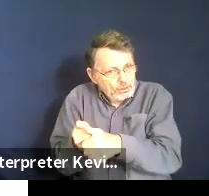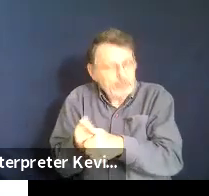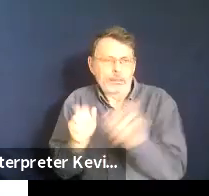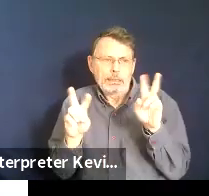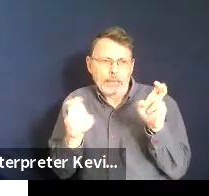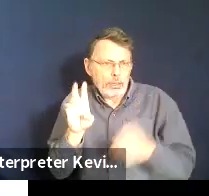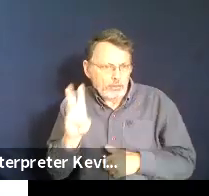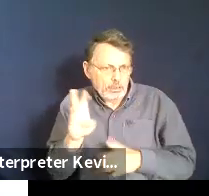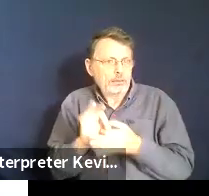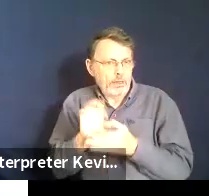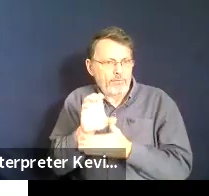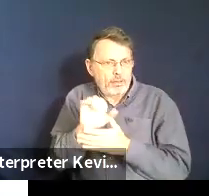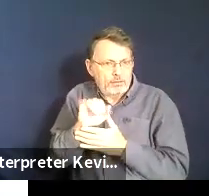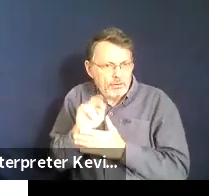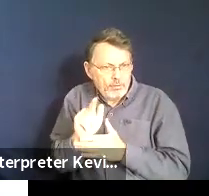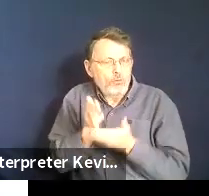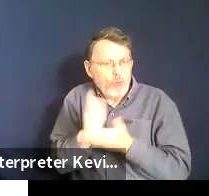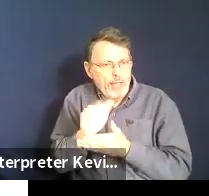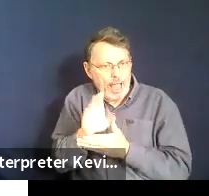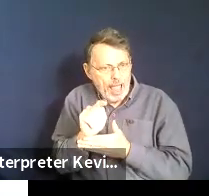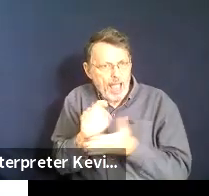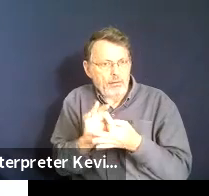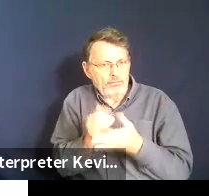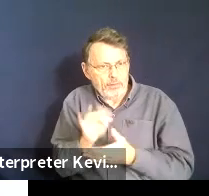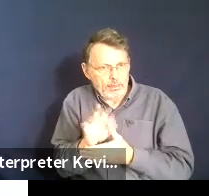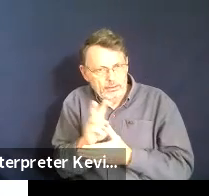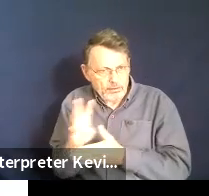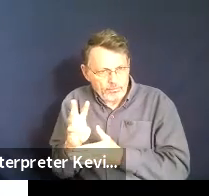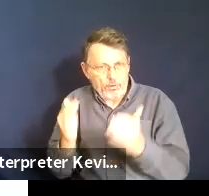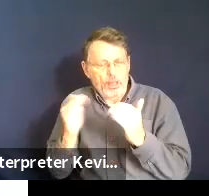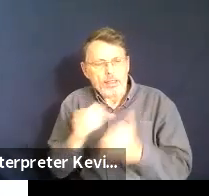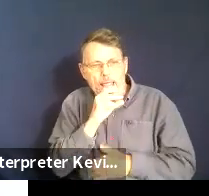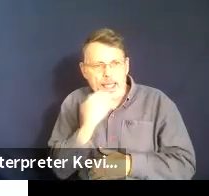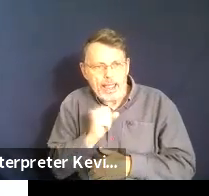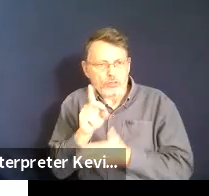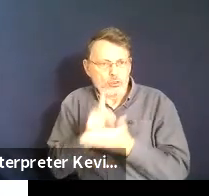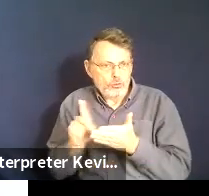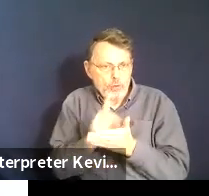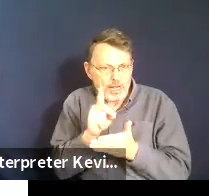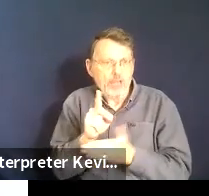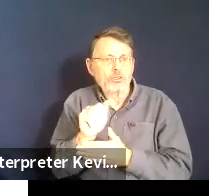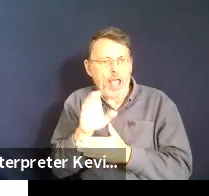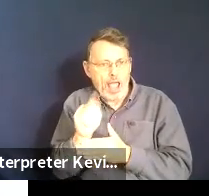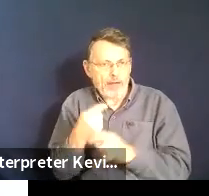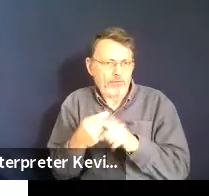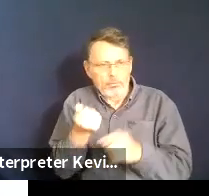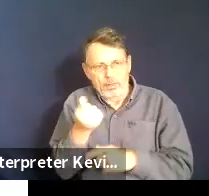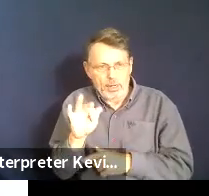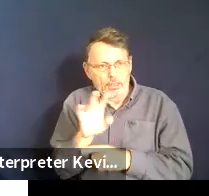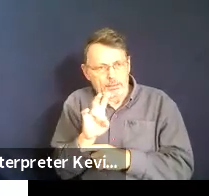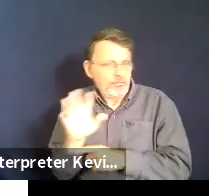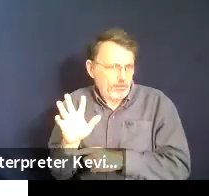VI of the Civil Rights Act of 1964, the Age Discrimination Act of